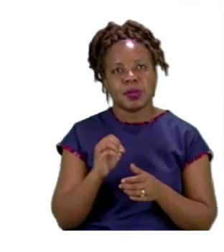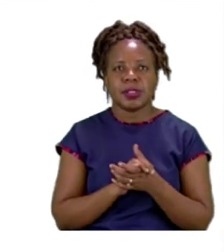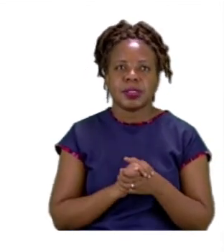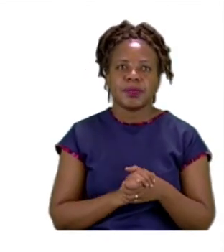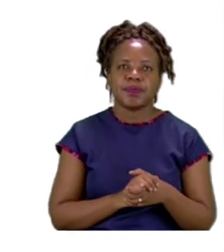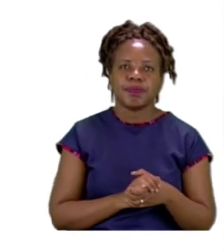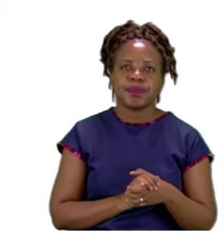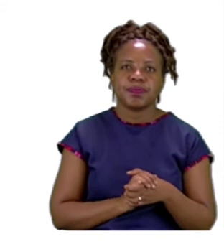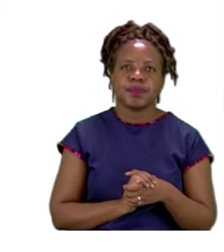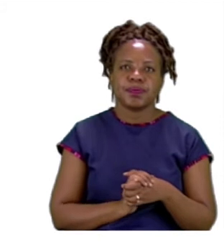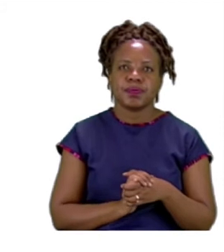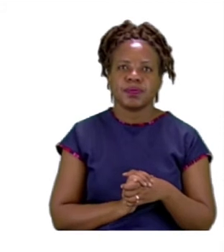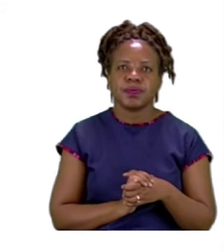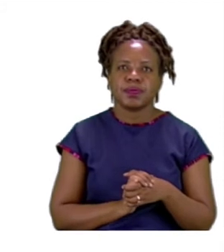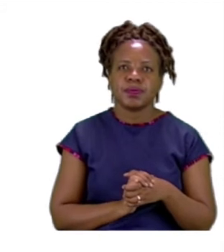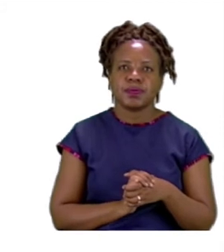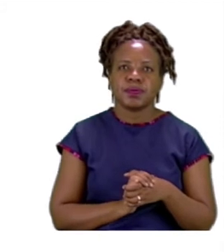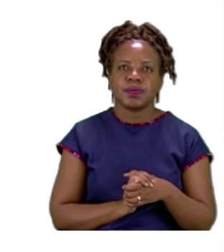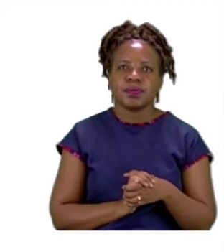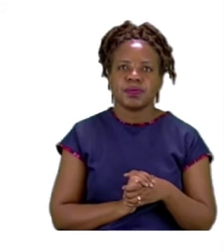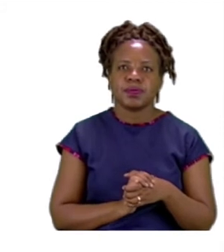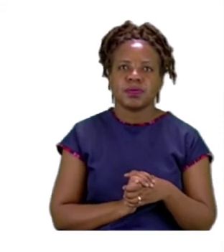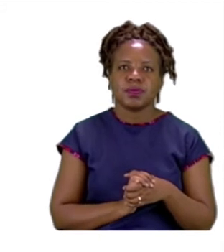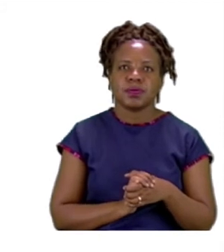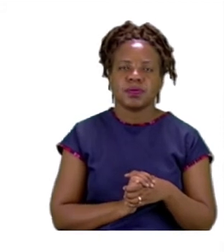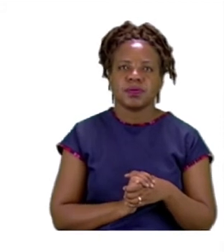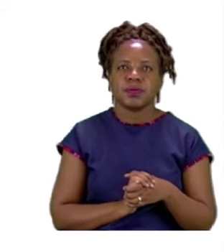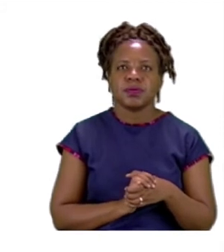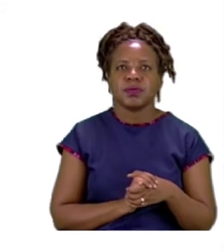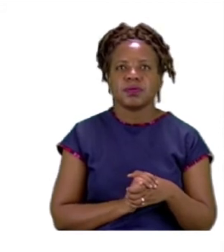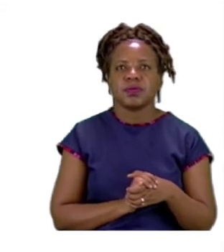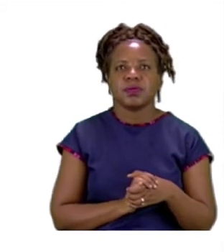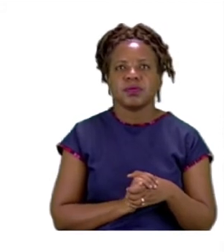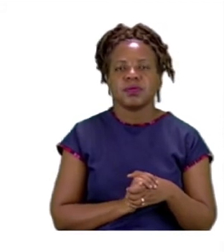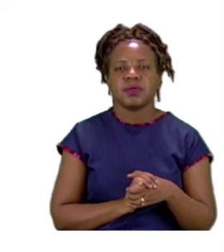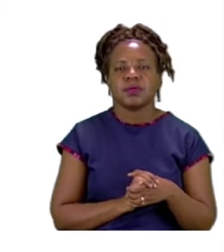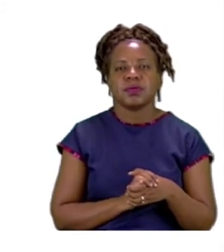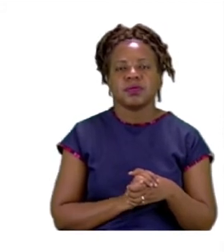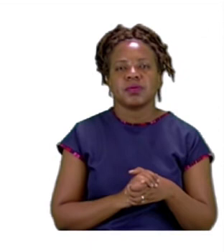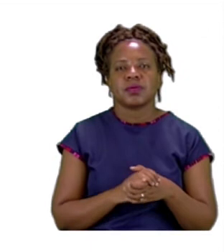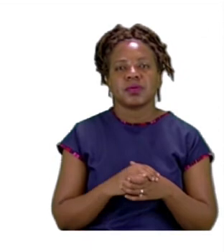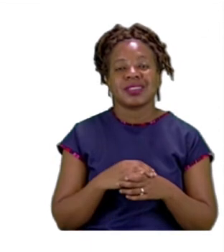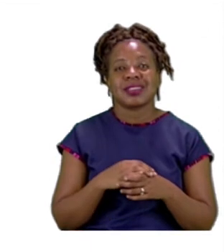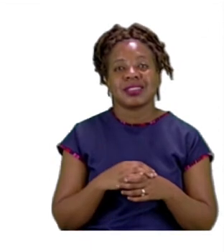says, how many more pies were sold on Thursday than on